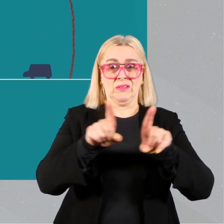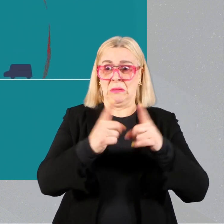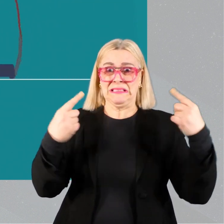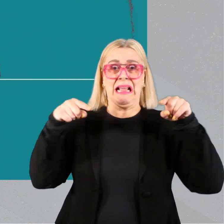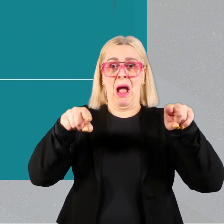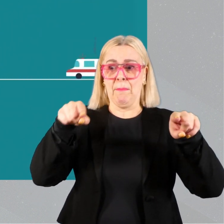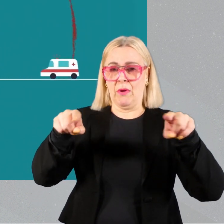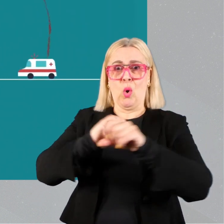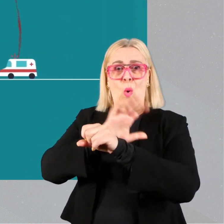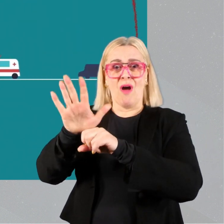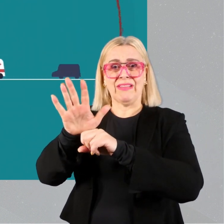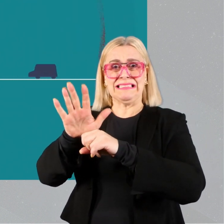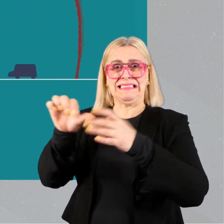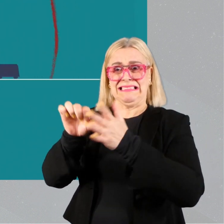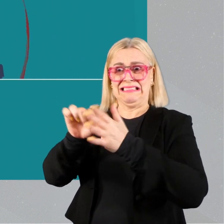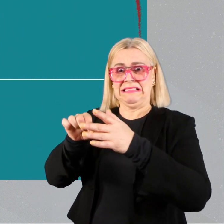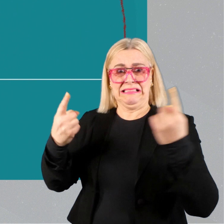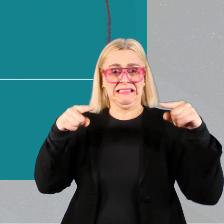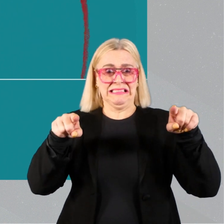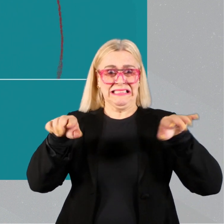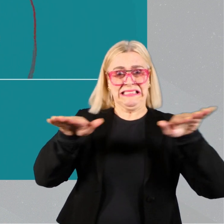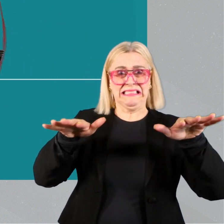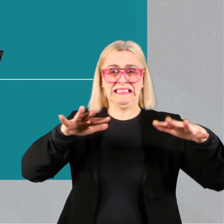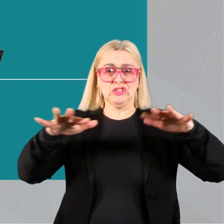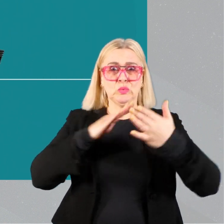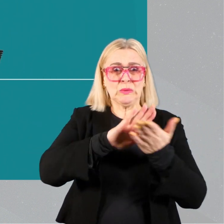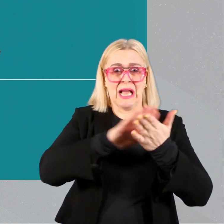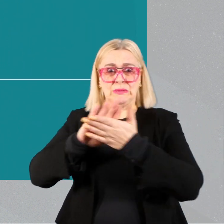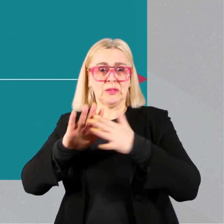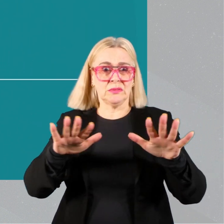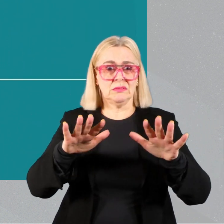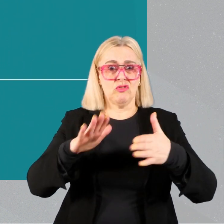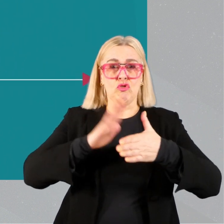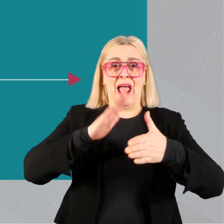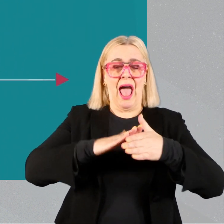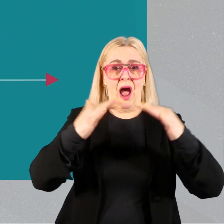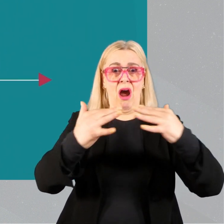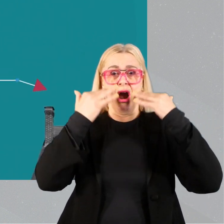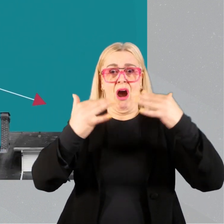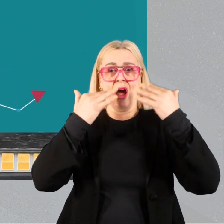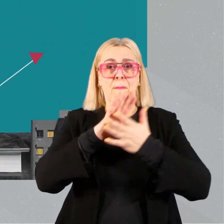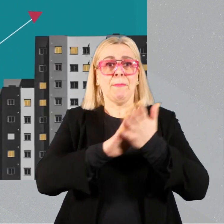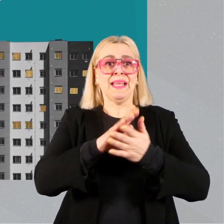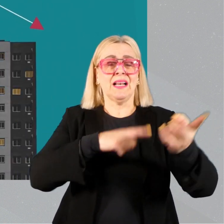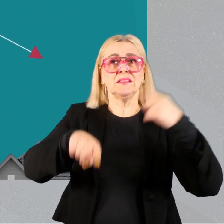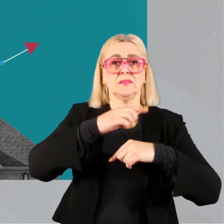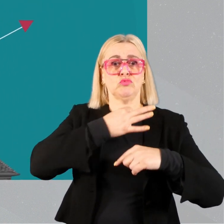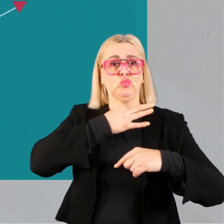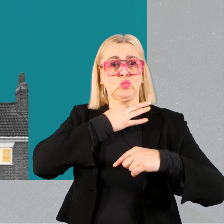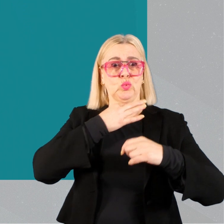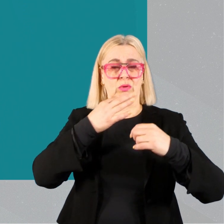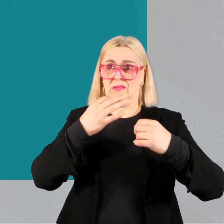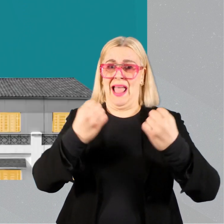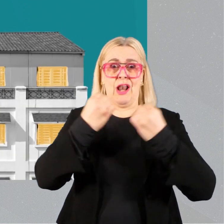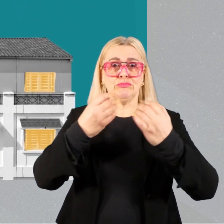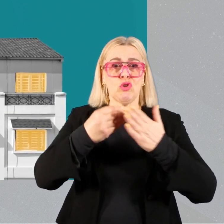to grapple with the devastation of the COVID-19 pandemic. Now, the over-reliance on fossil fuels leaves households